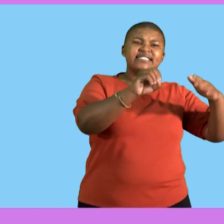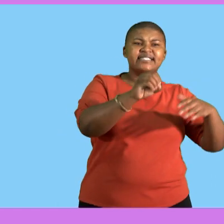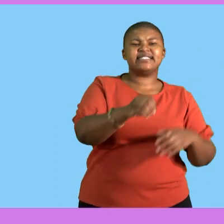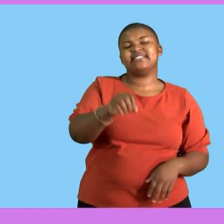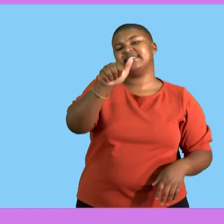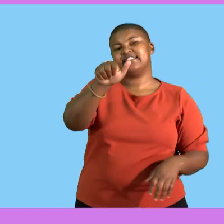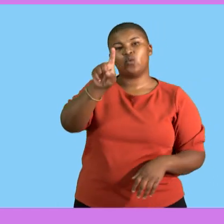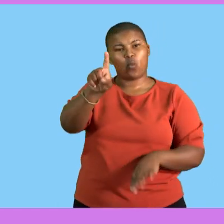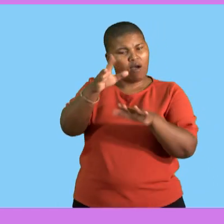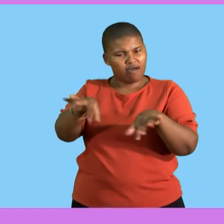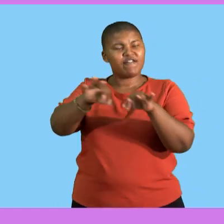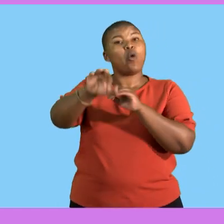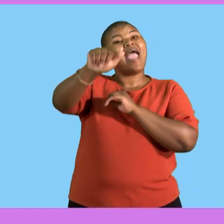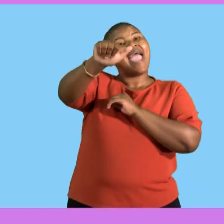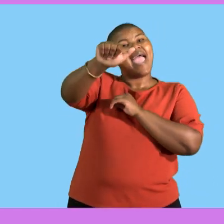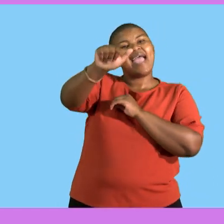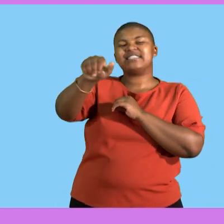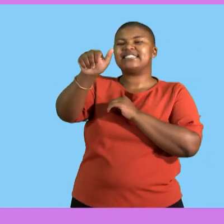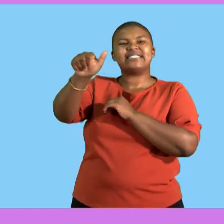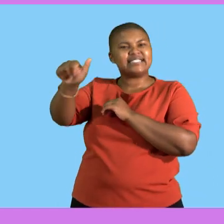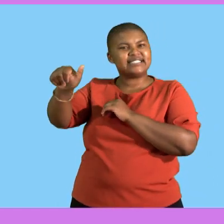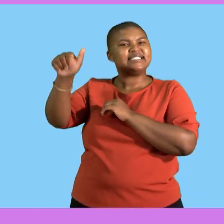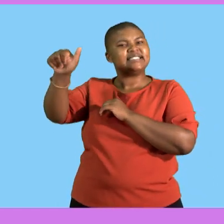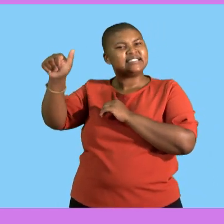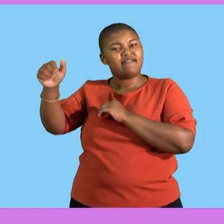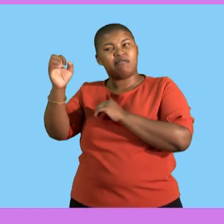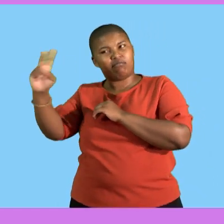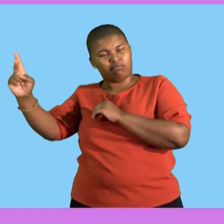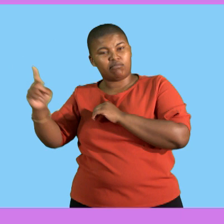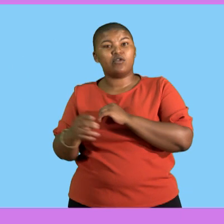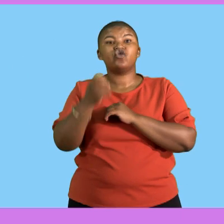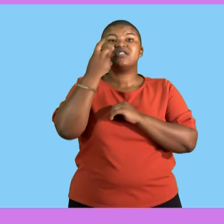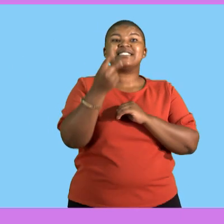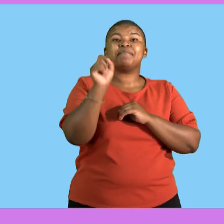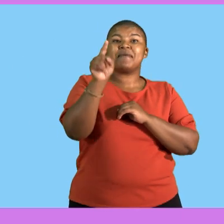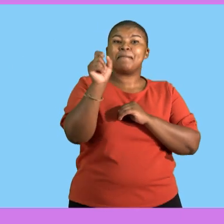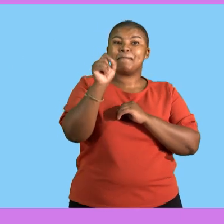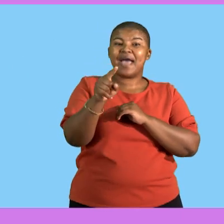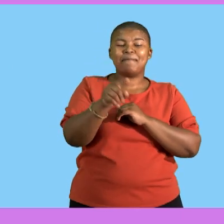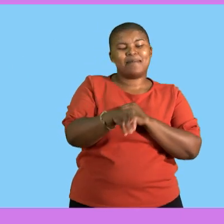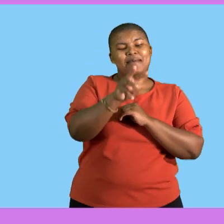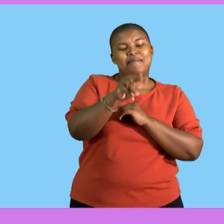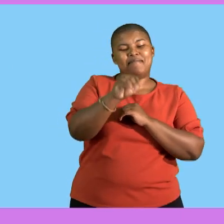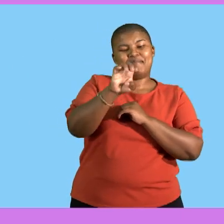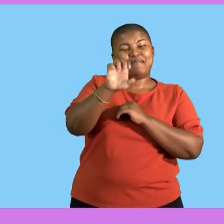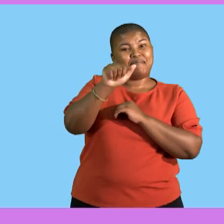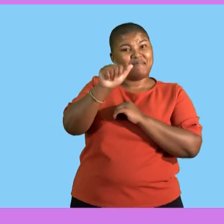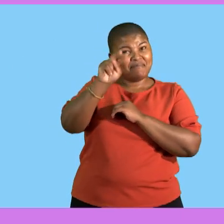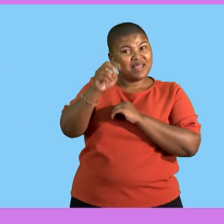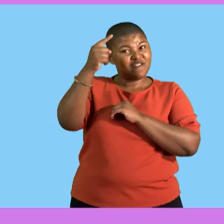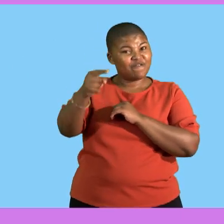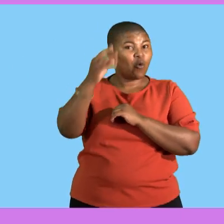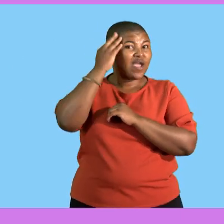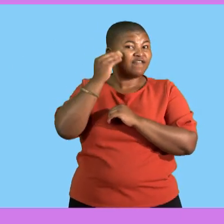A, 65, 66, and so forth. Now, the mean of the above data set is 65. In this